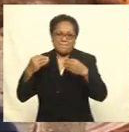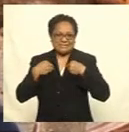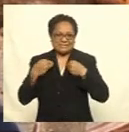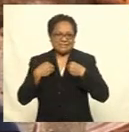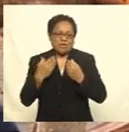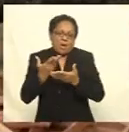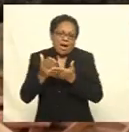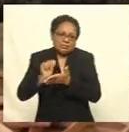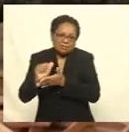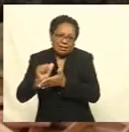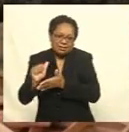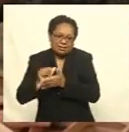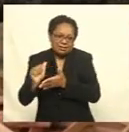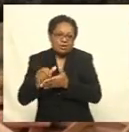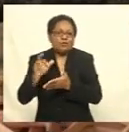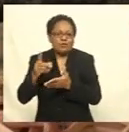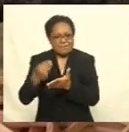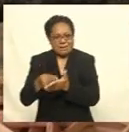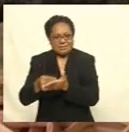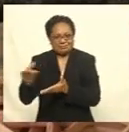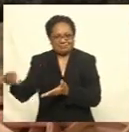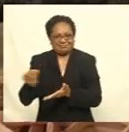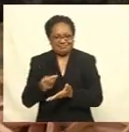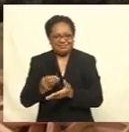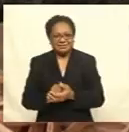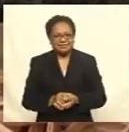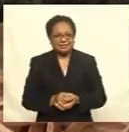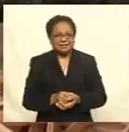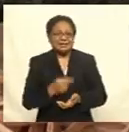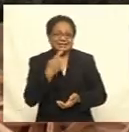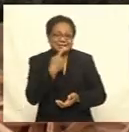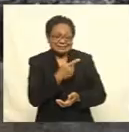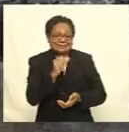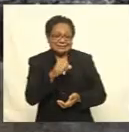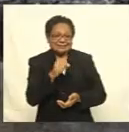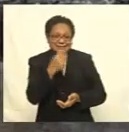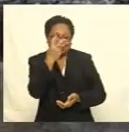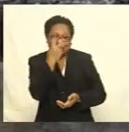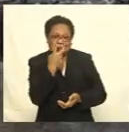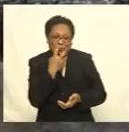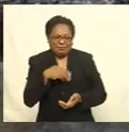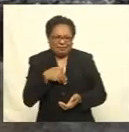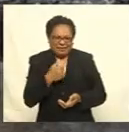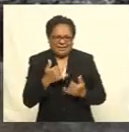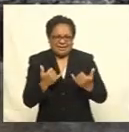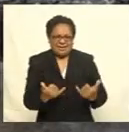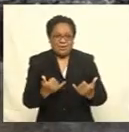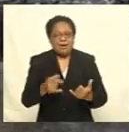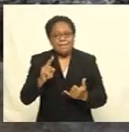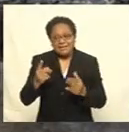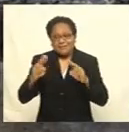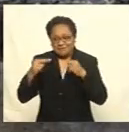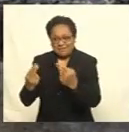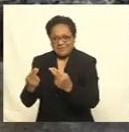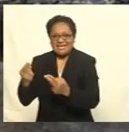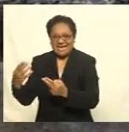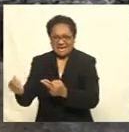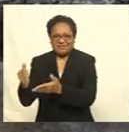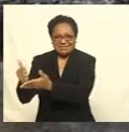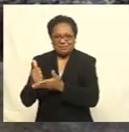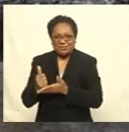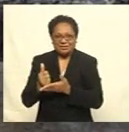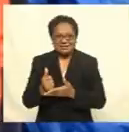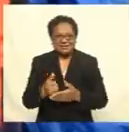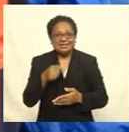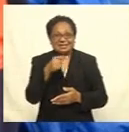living set. Farooq won't deny he's starting to feel his age, but with a family to support, his firewood business won't be burning